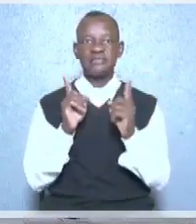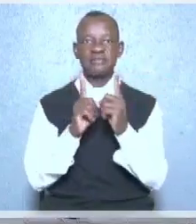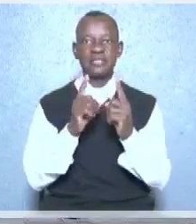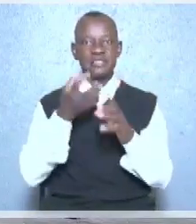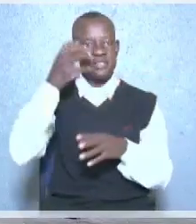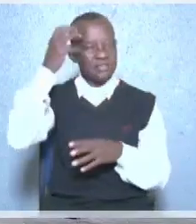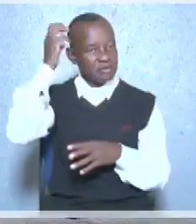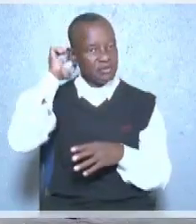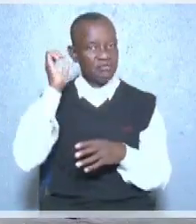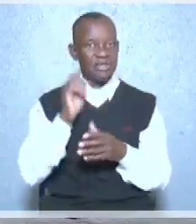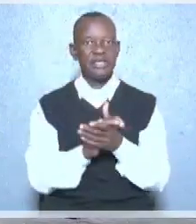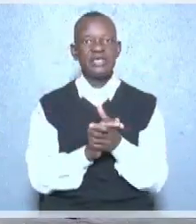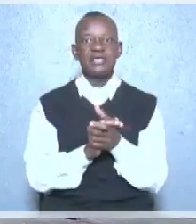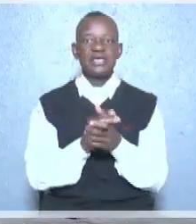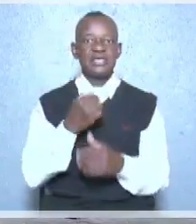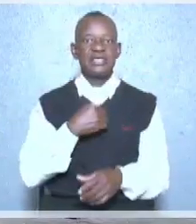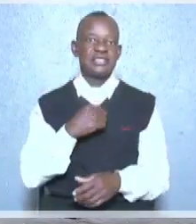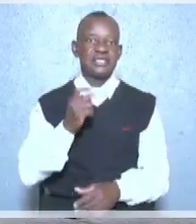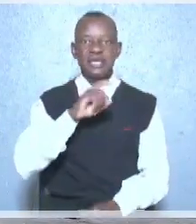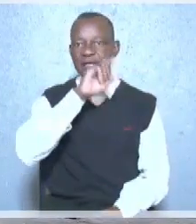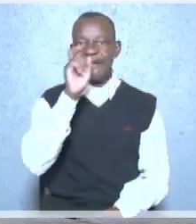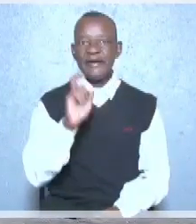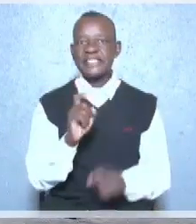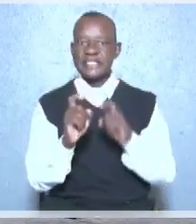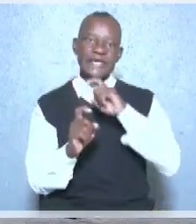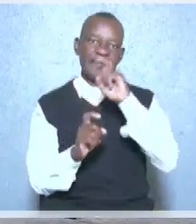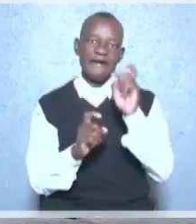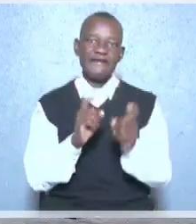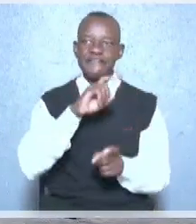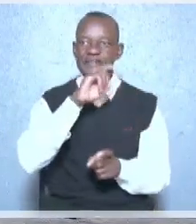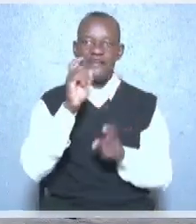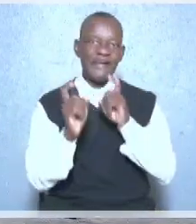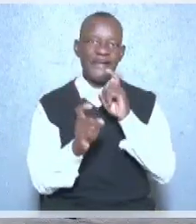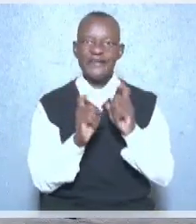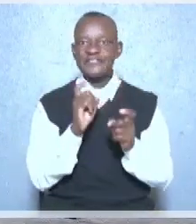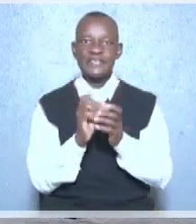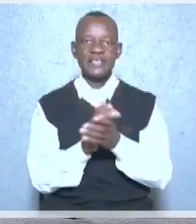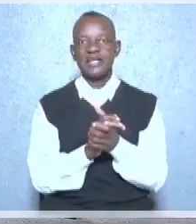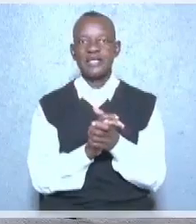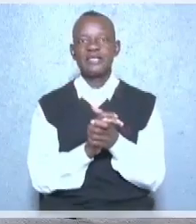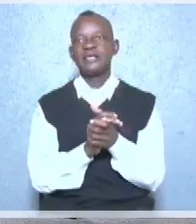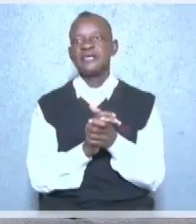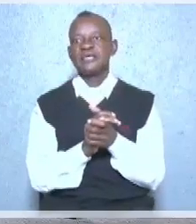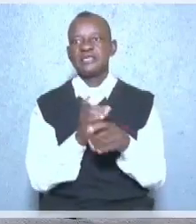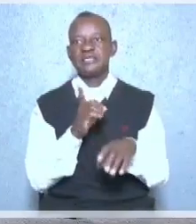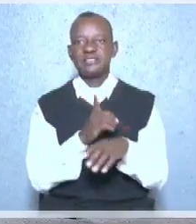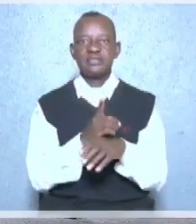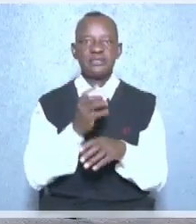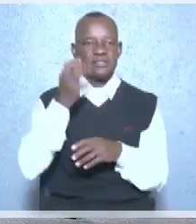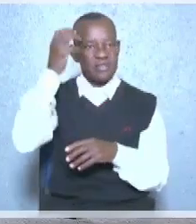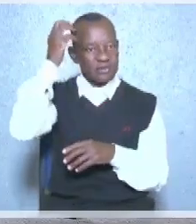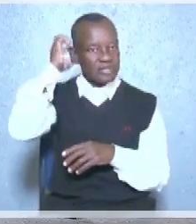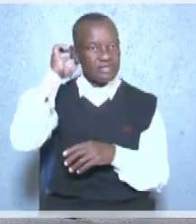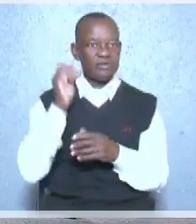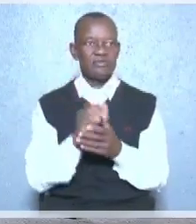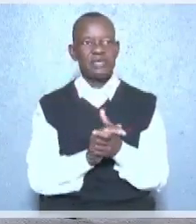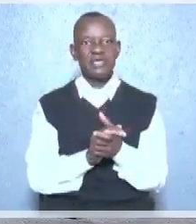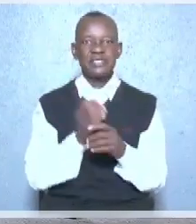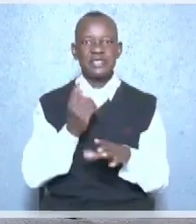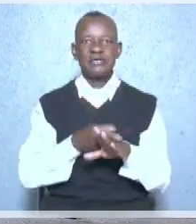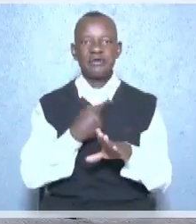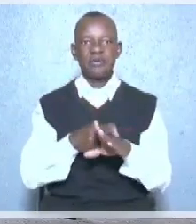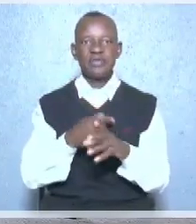that I needed to have with him. And so I went to the State House a couple of times to